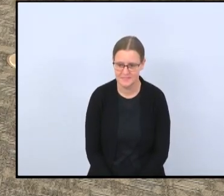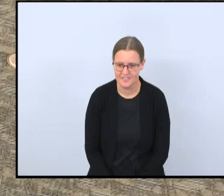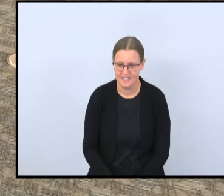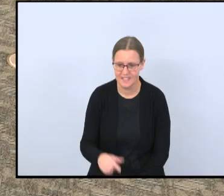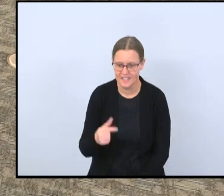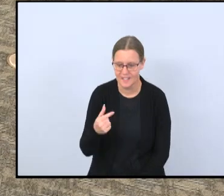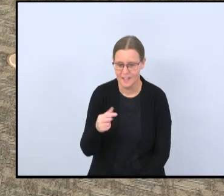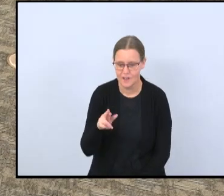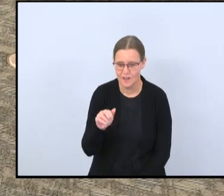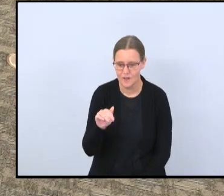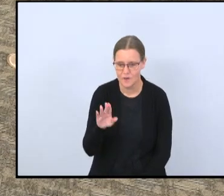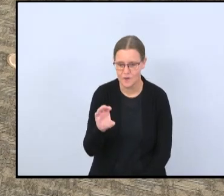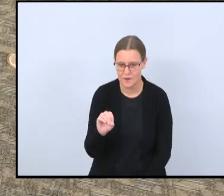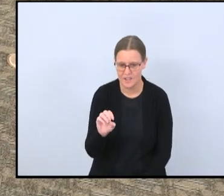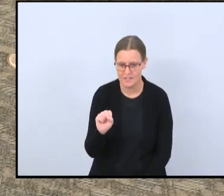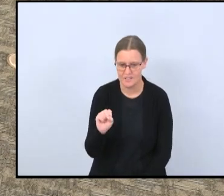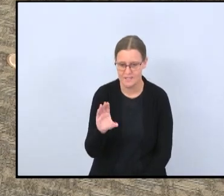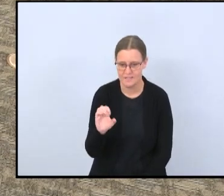Grace Scott,